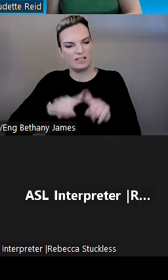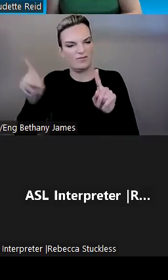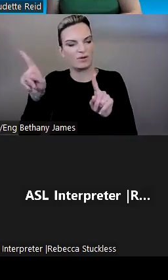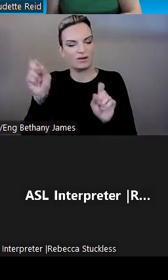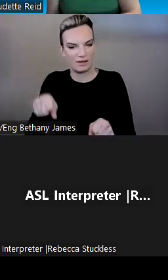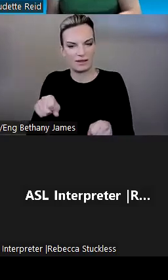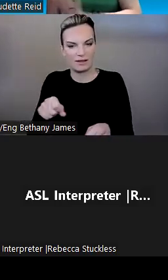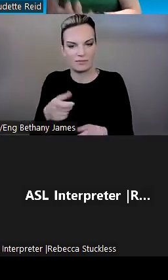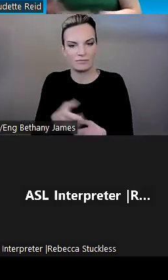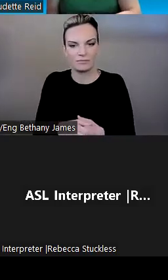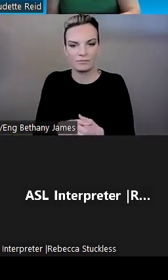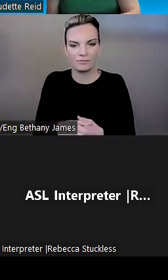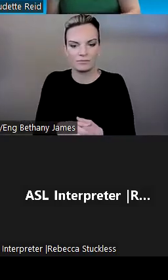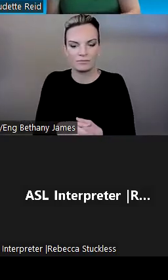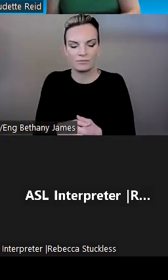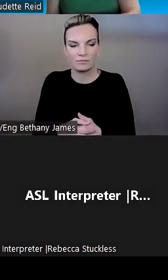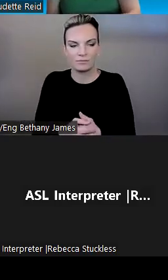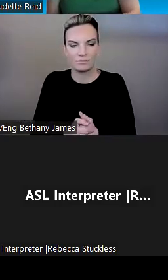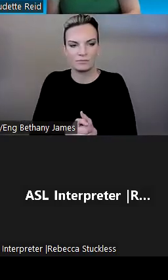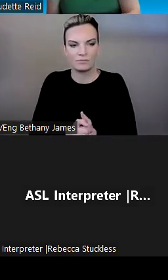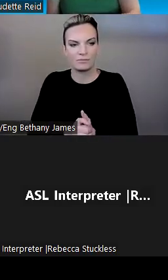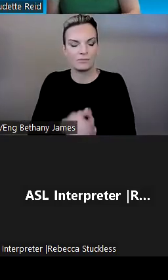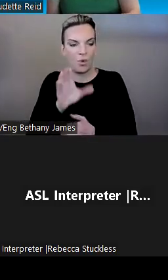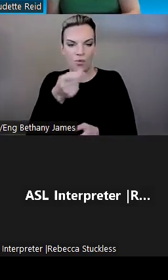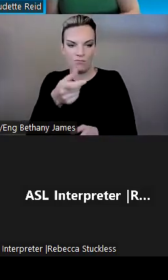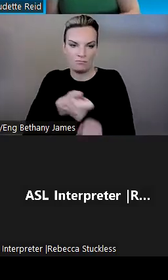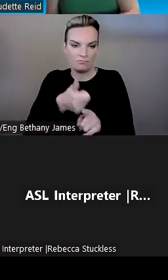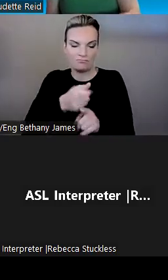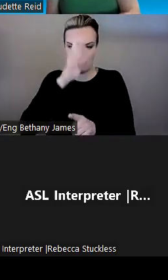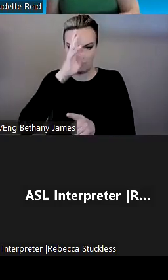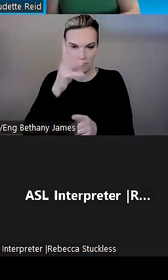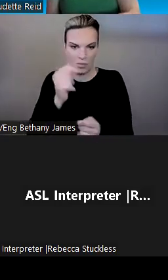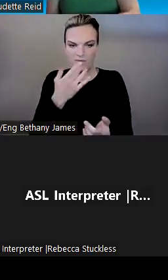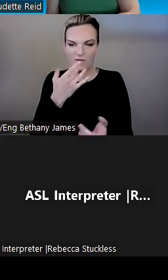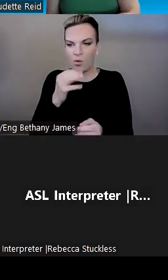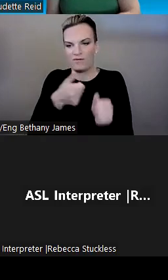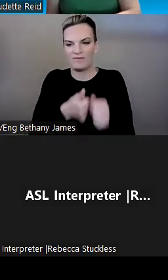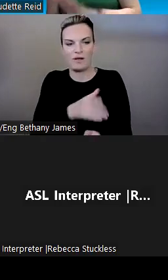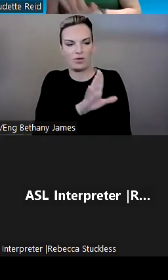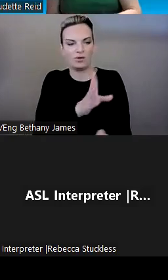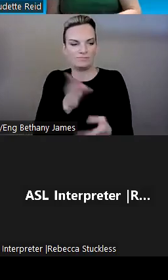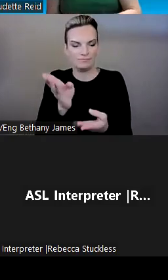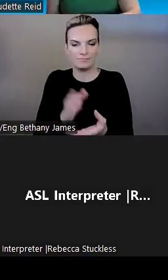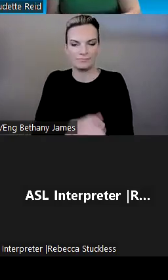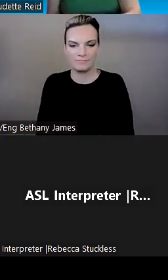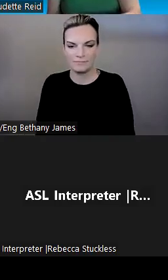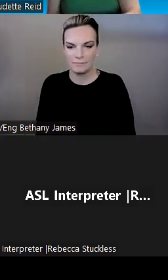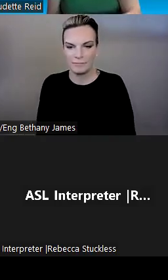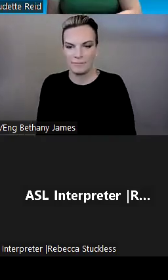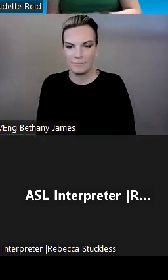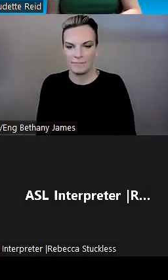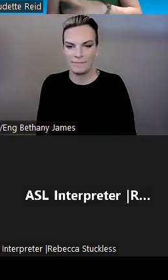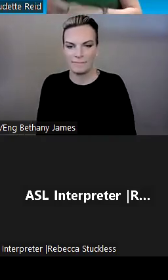or create a touch that's all your own. The custom layout for assistive touch menu and connect to a